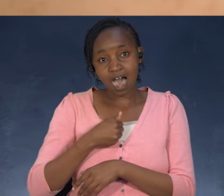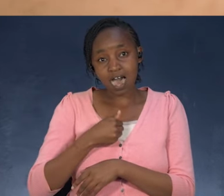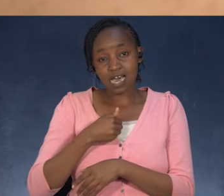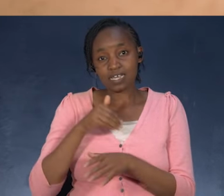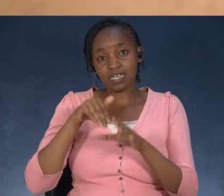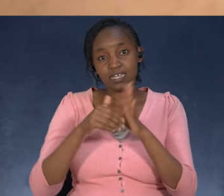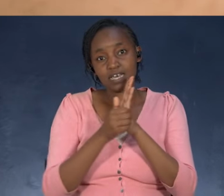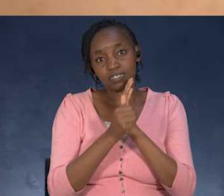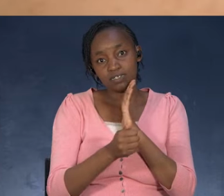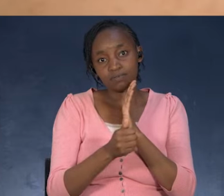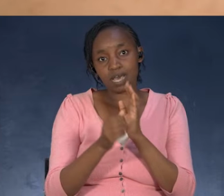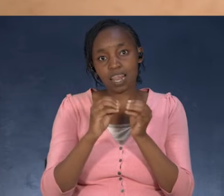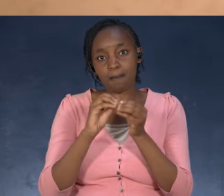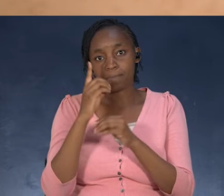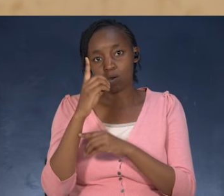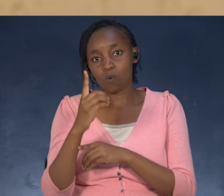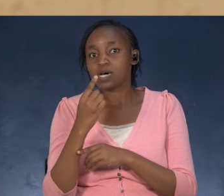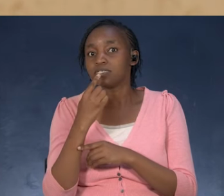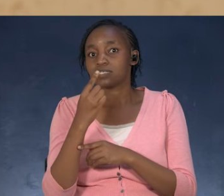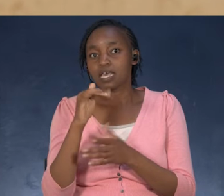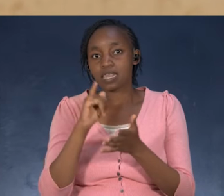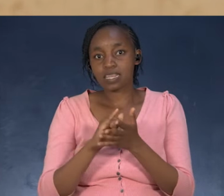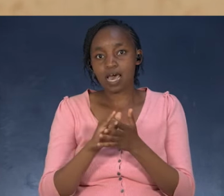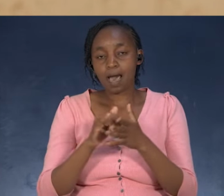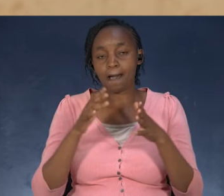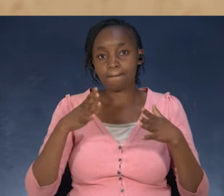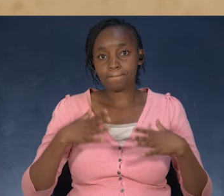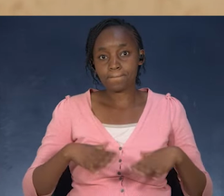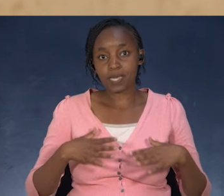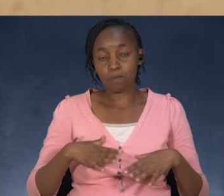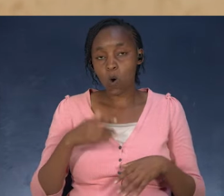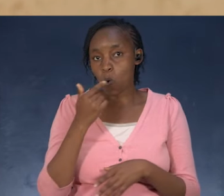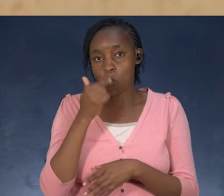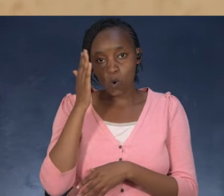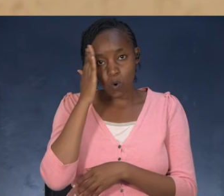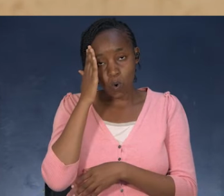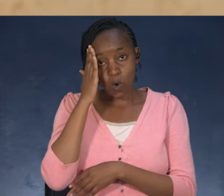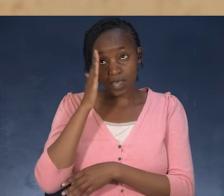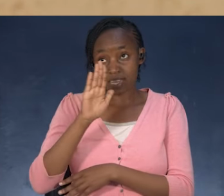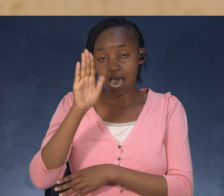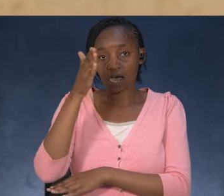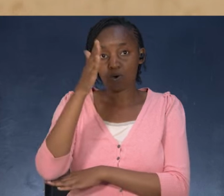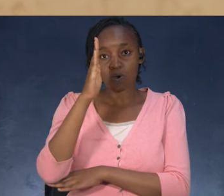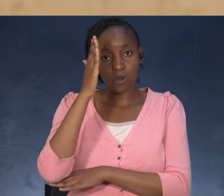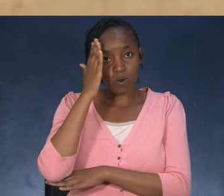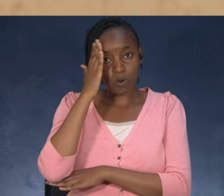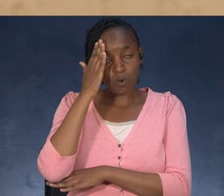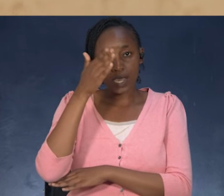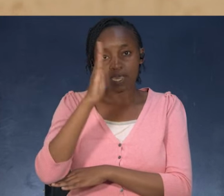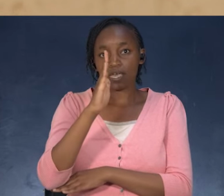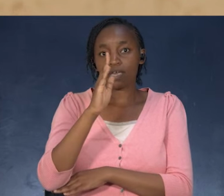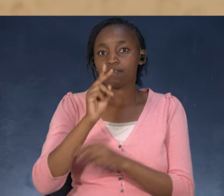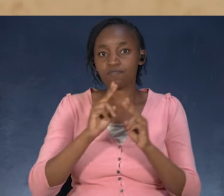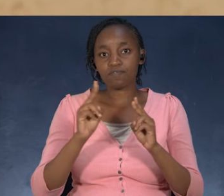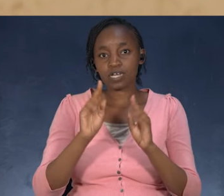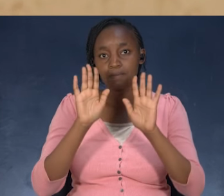terms of excellence. Number one, he says, the people who know their God.